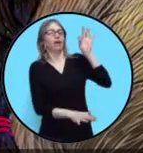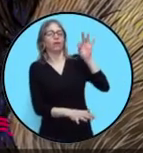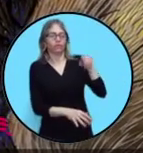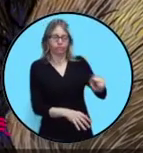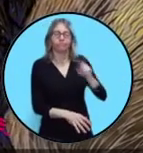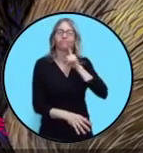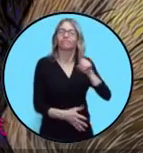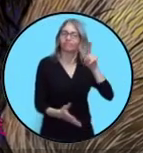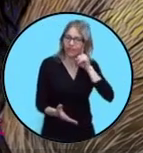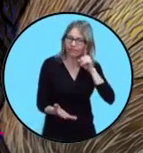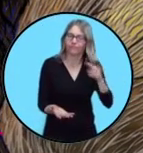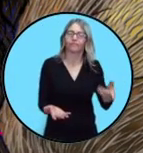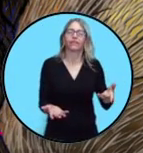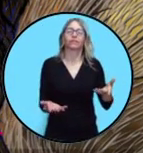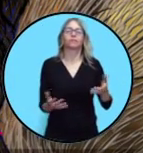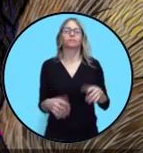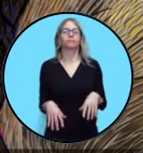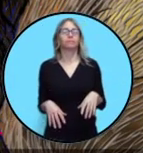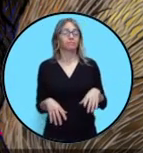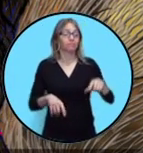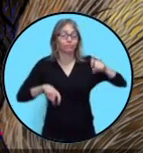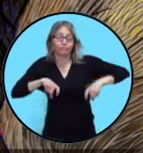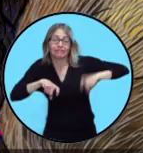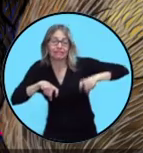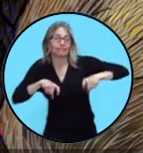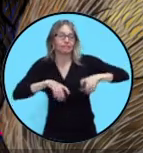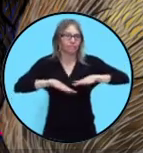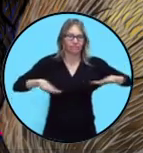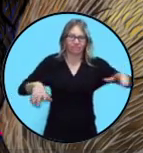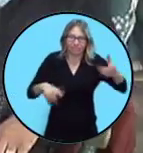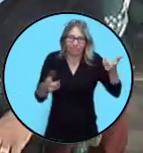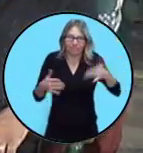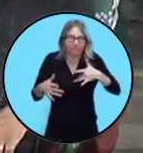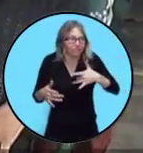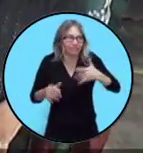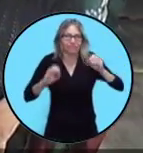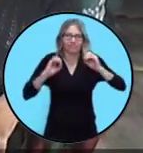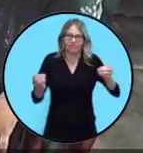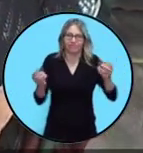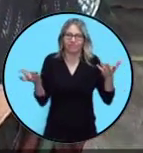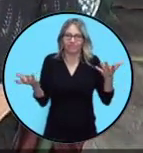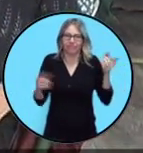deaf, they couldn't even stomp their feet because there was